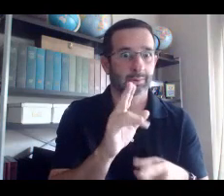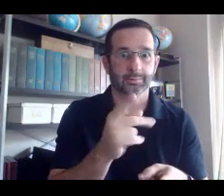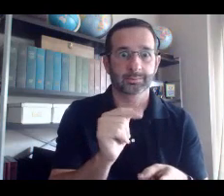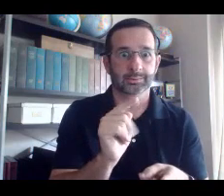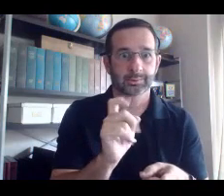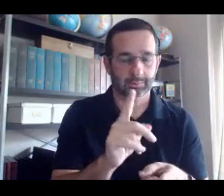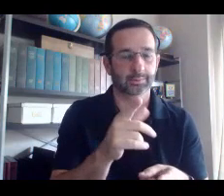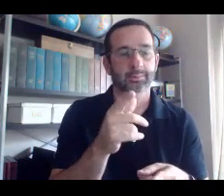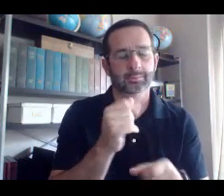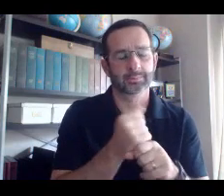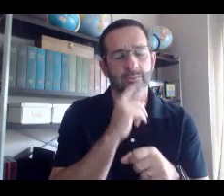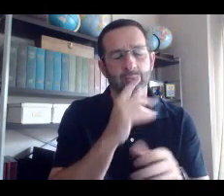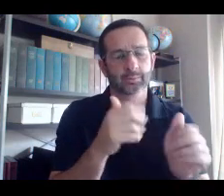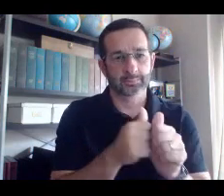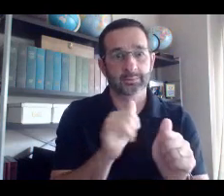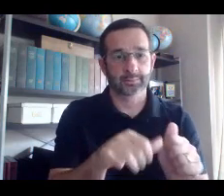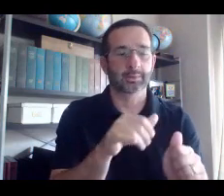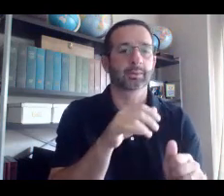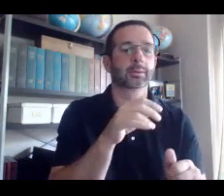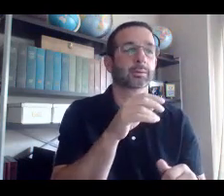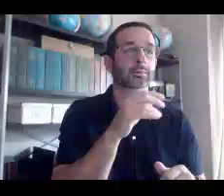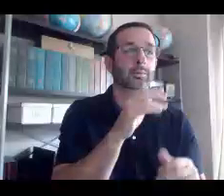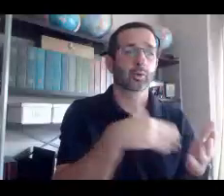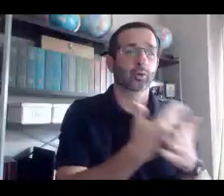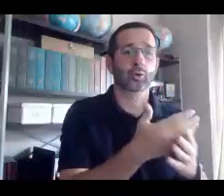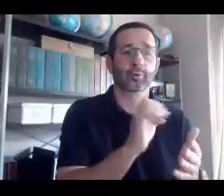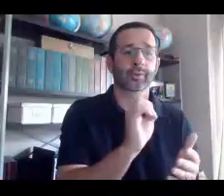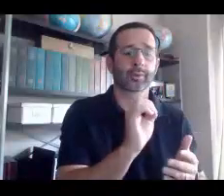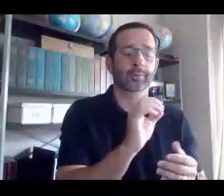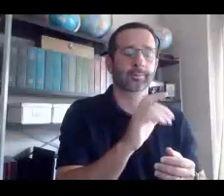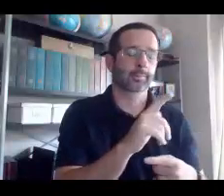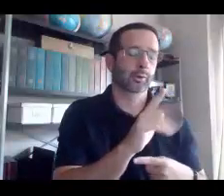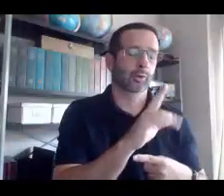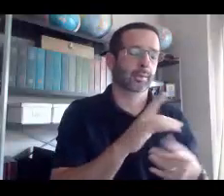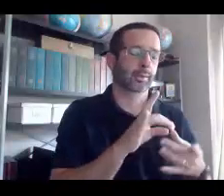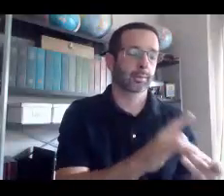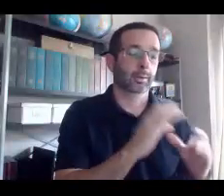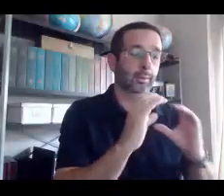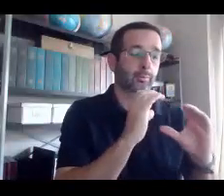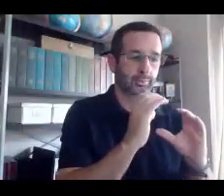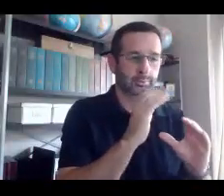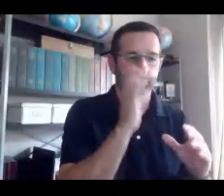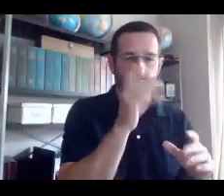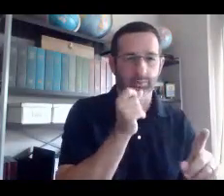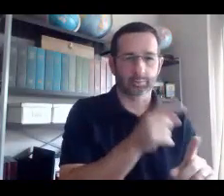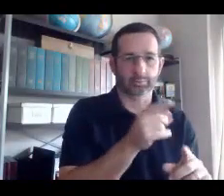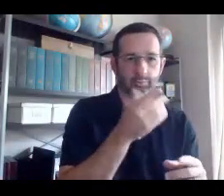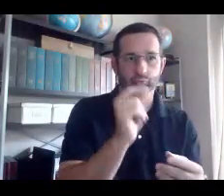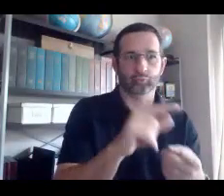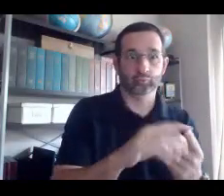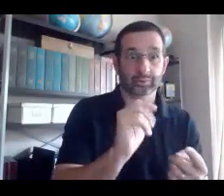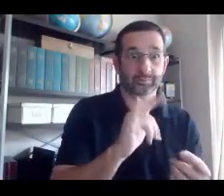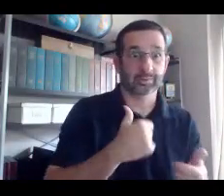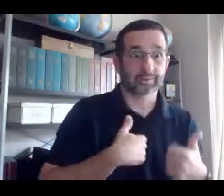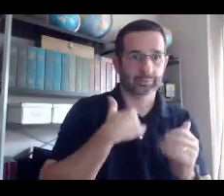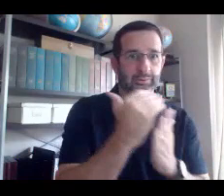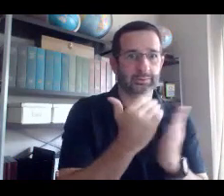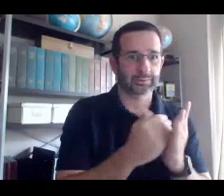updated. If your email is not updated, please update that as soon as possible, because all LRP